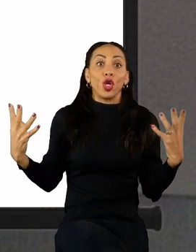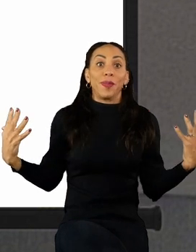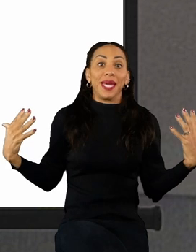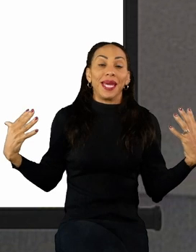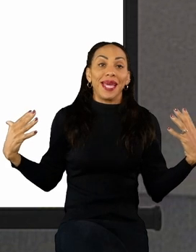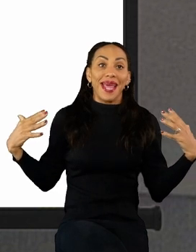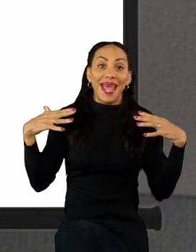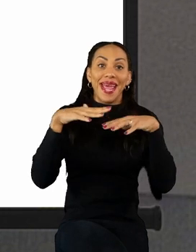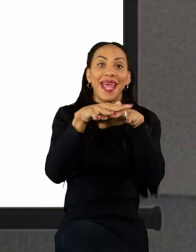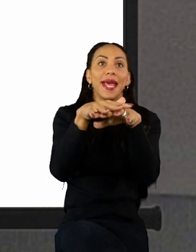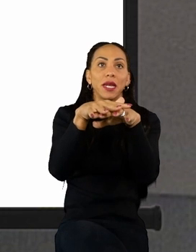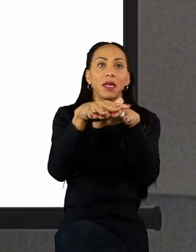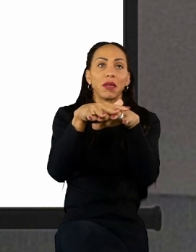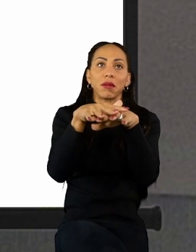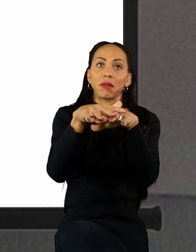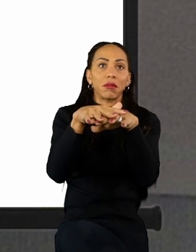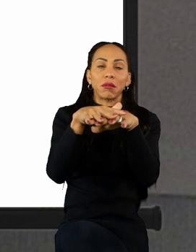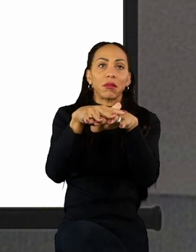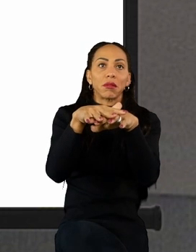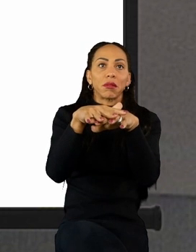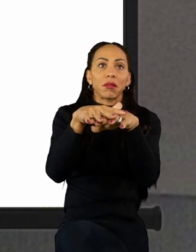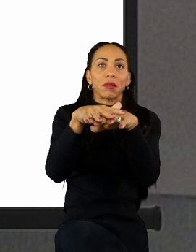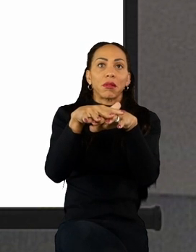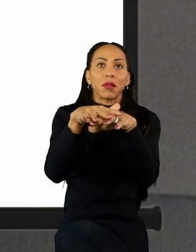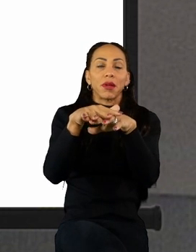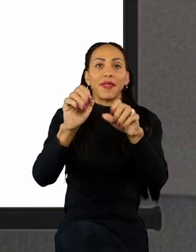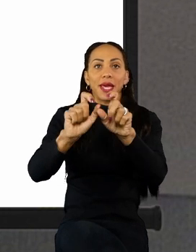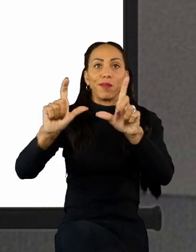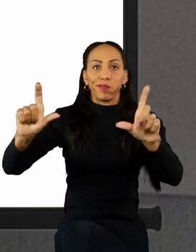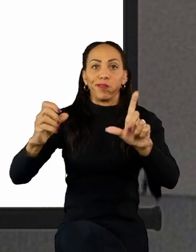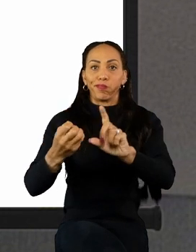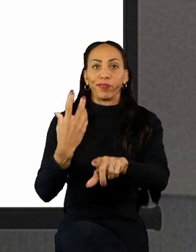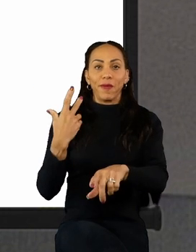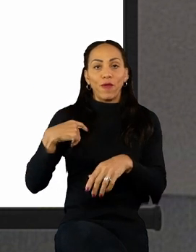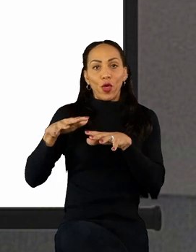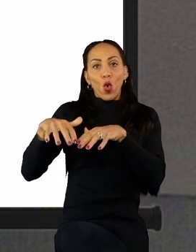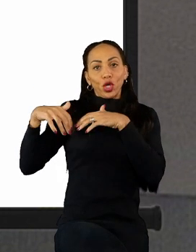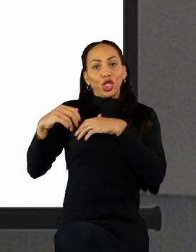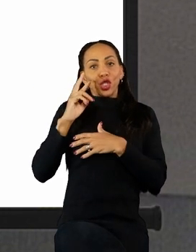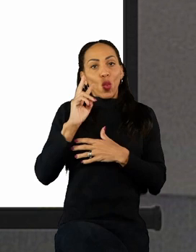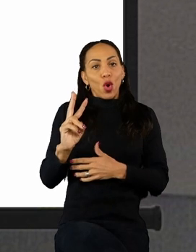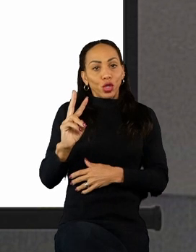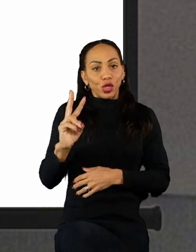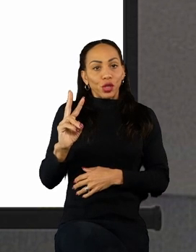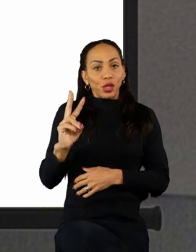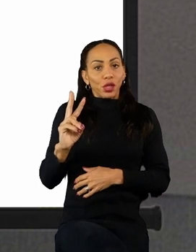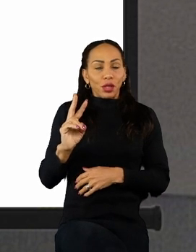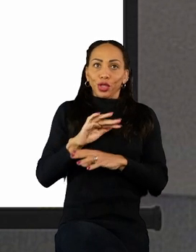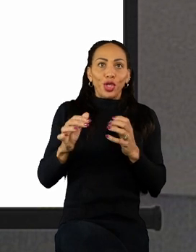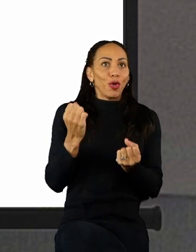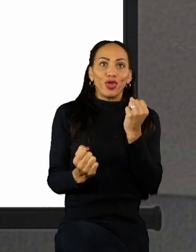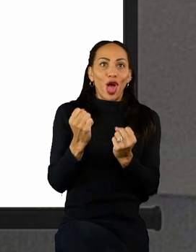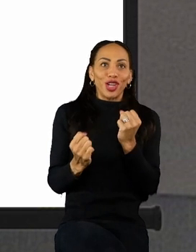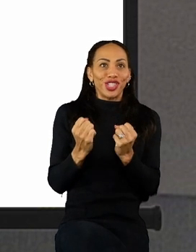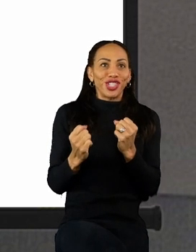people could be in that mix. There could be don't judge this by the Zoom attempts today, where it's very delayed. We can